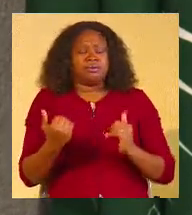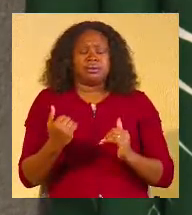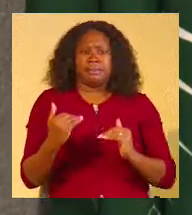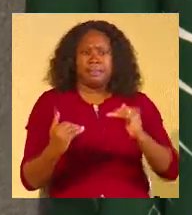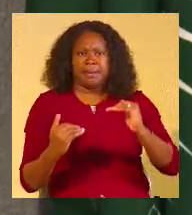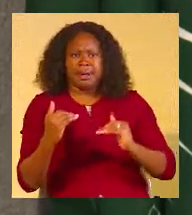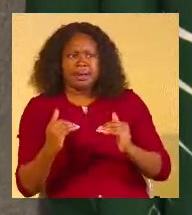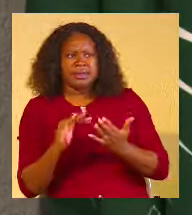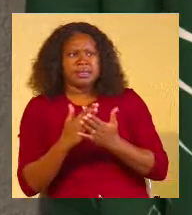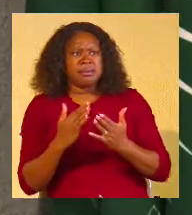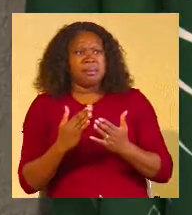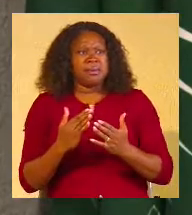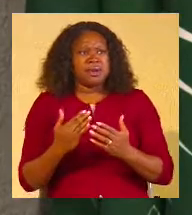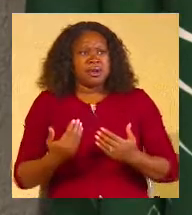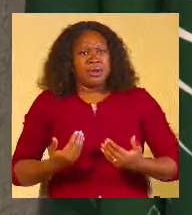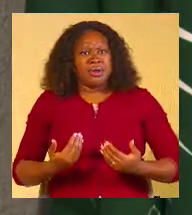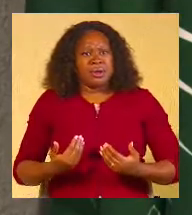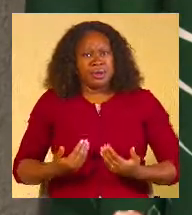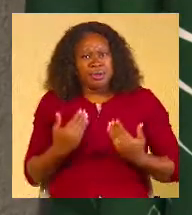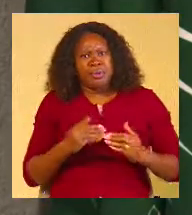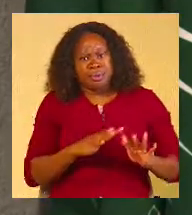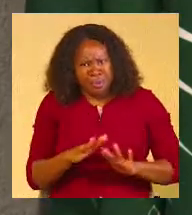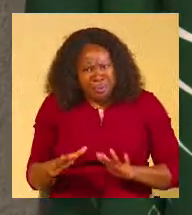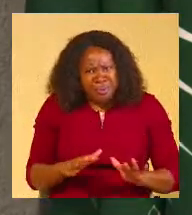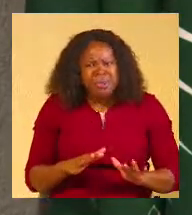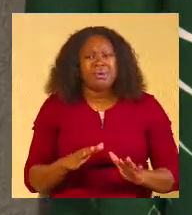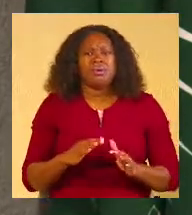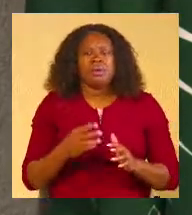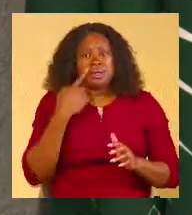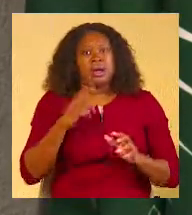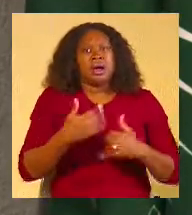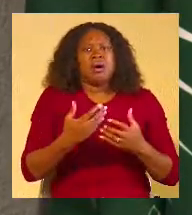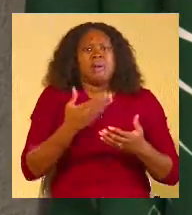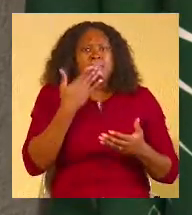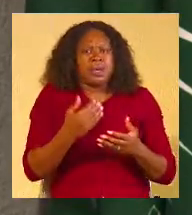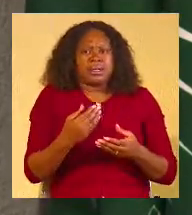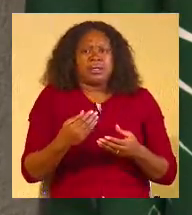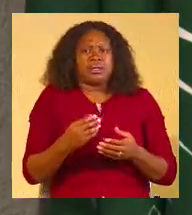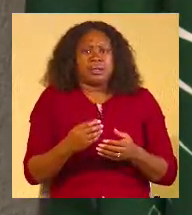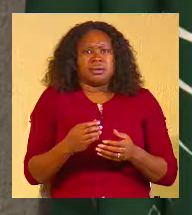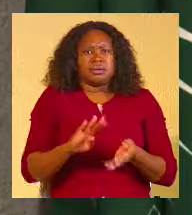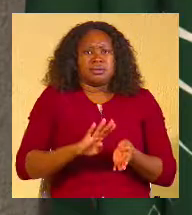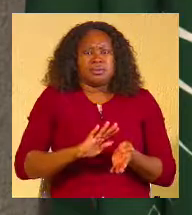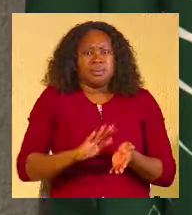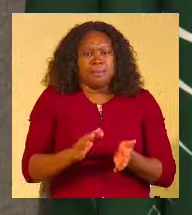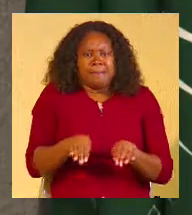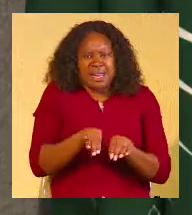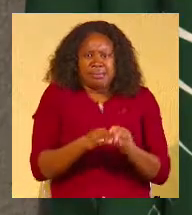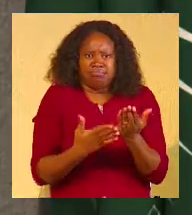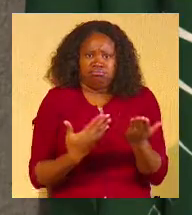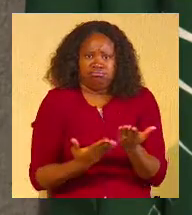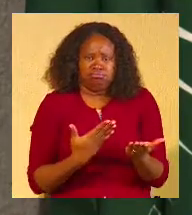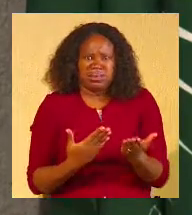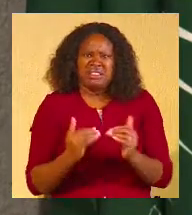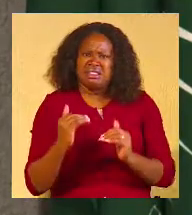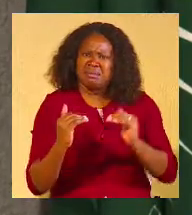of the hit that the young people are going to get with this. And so that's why I appreciate also the economic package that have been put in place, because we have to find a balance to